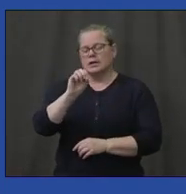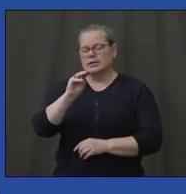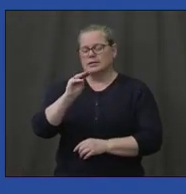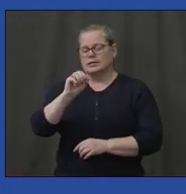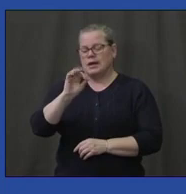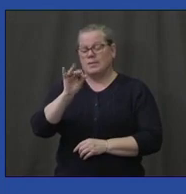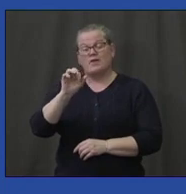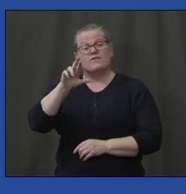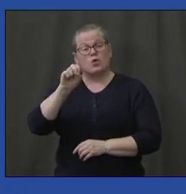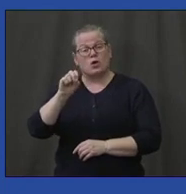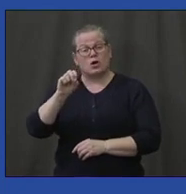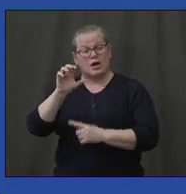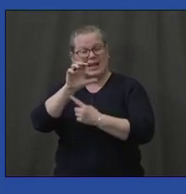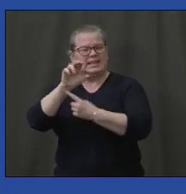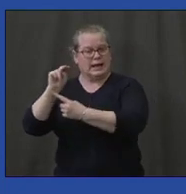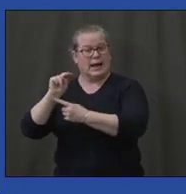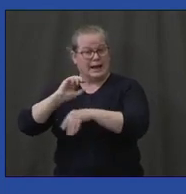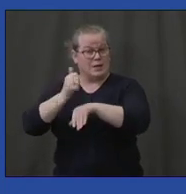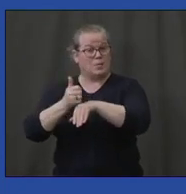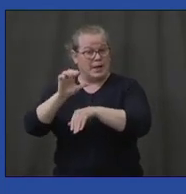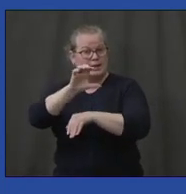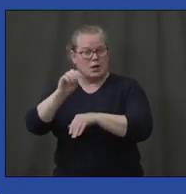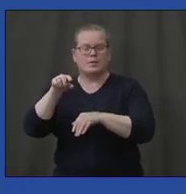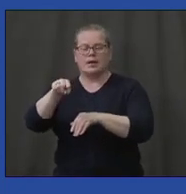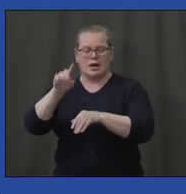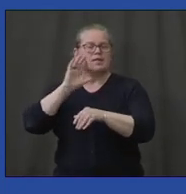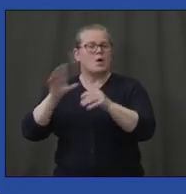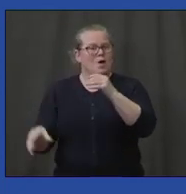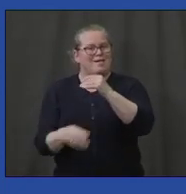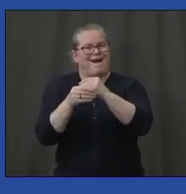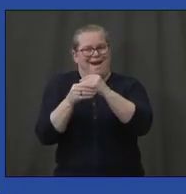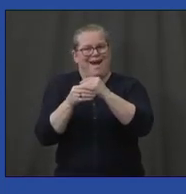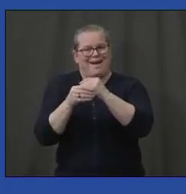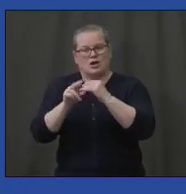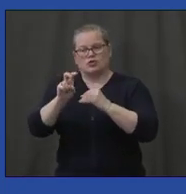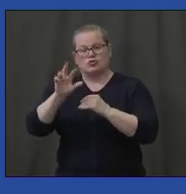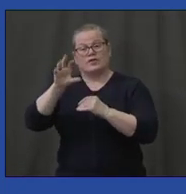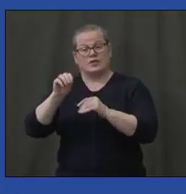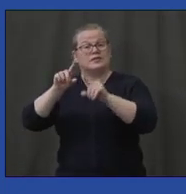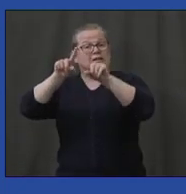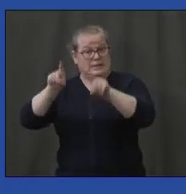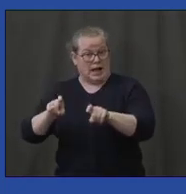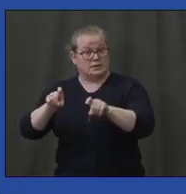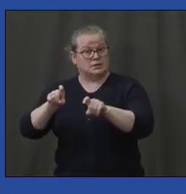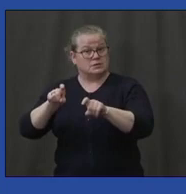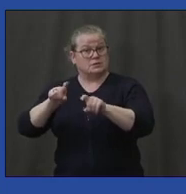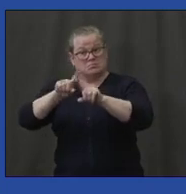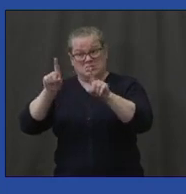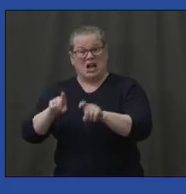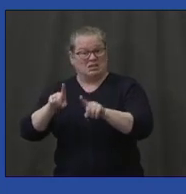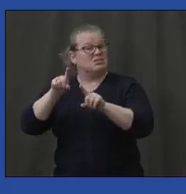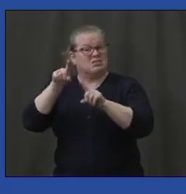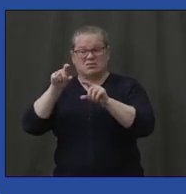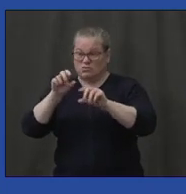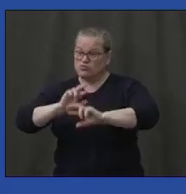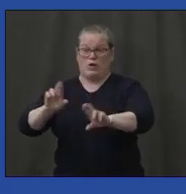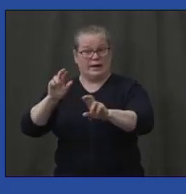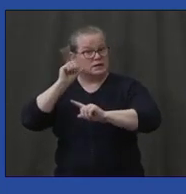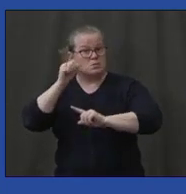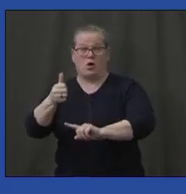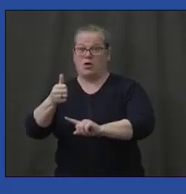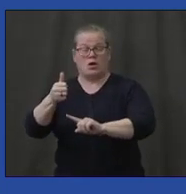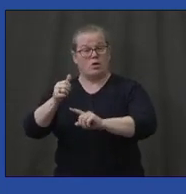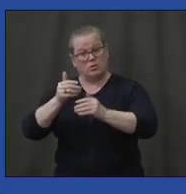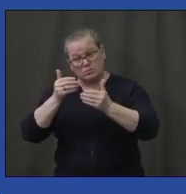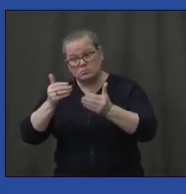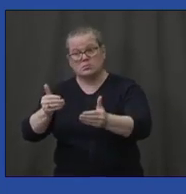has just announced that they're going to be able to add another 250 tests for us by tomorrow. And by next week,